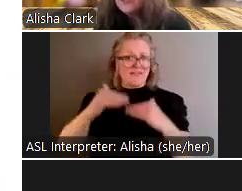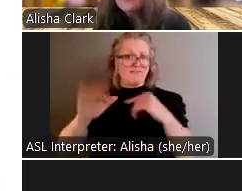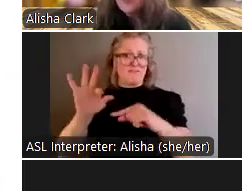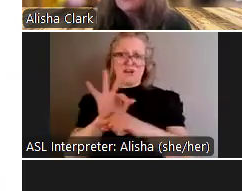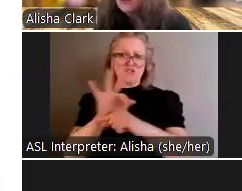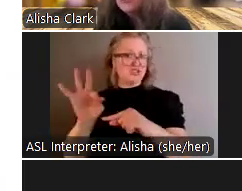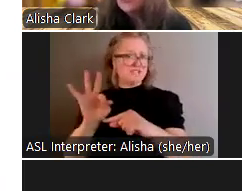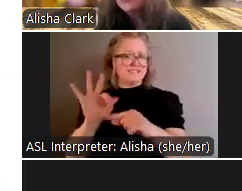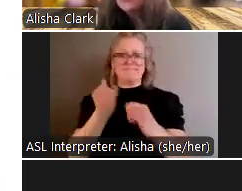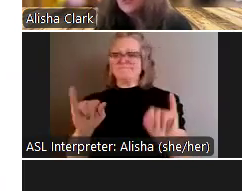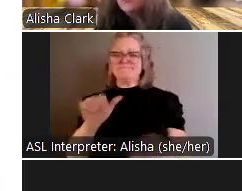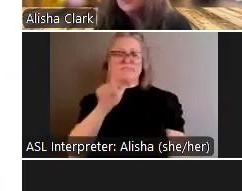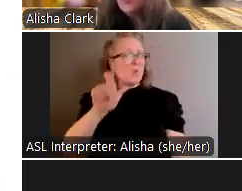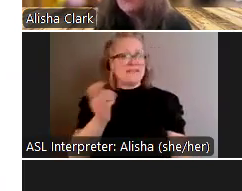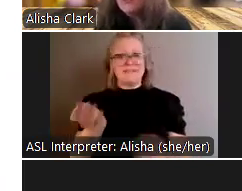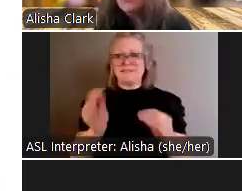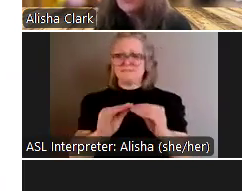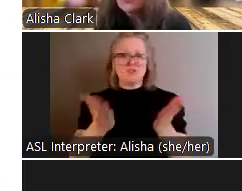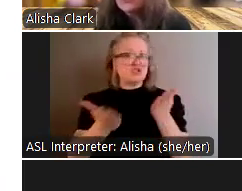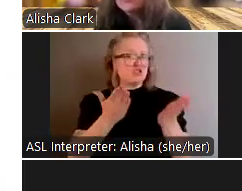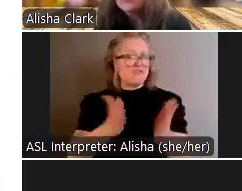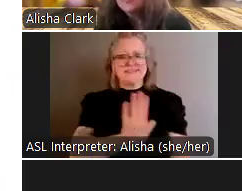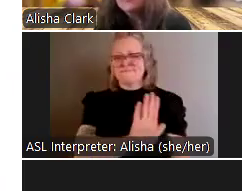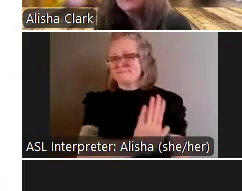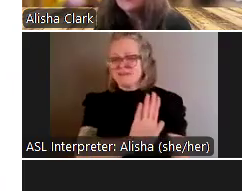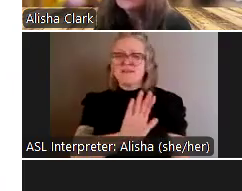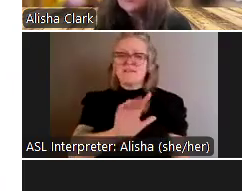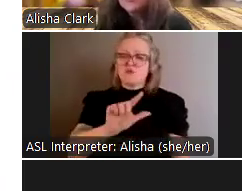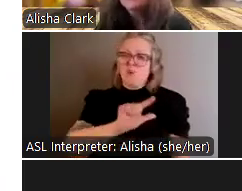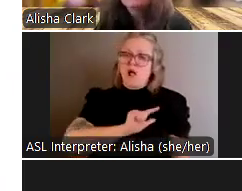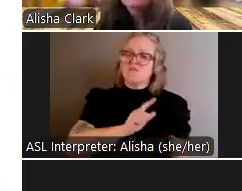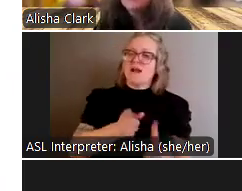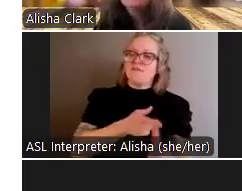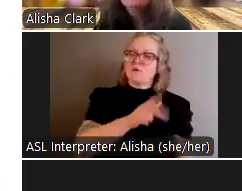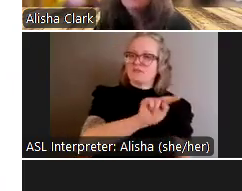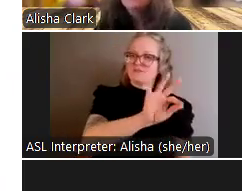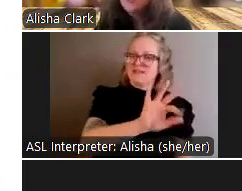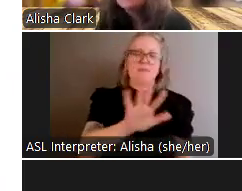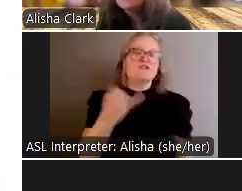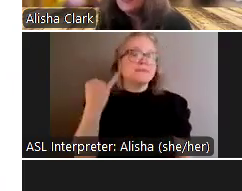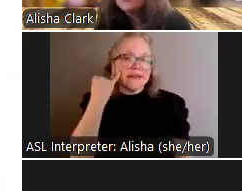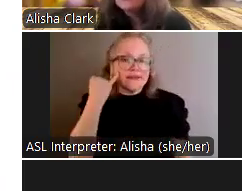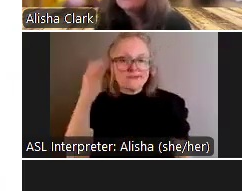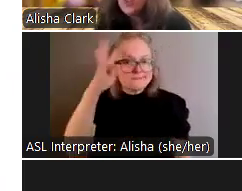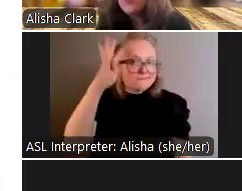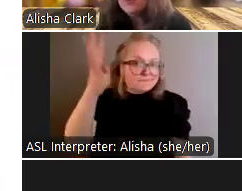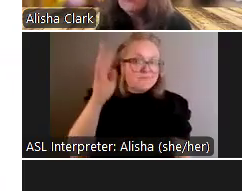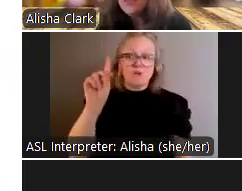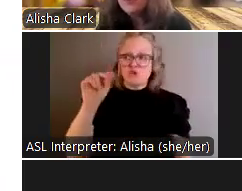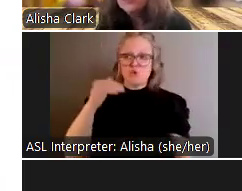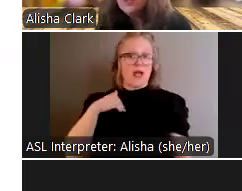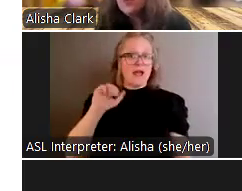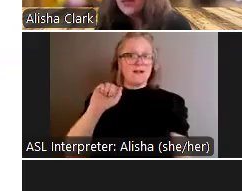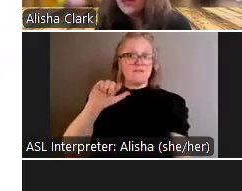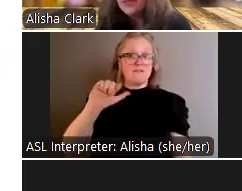need services that would qualify through a nursing facility. But let's say that, we had a slot open and